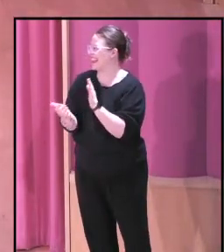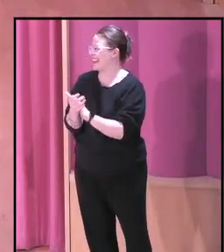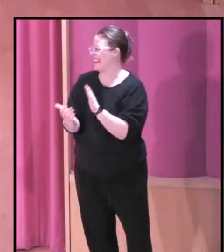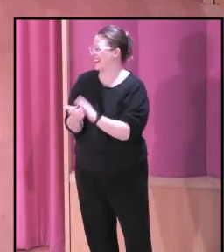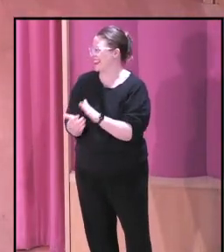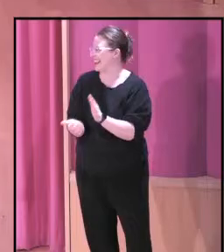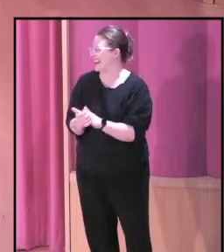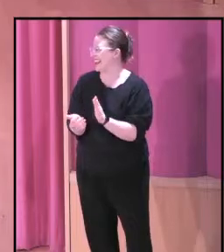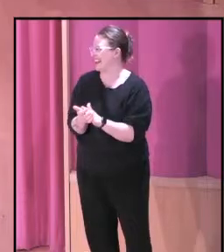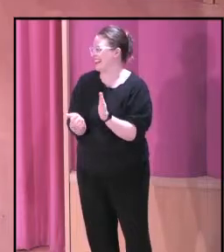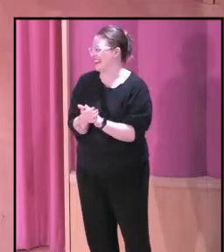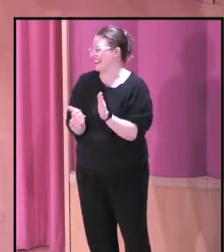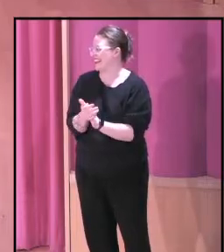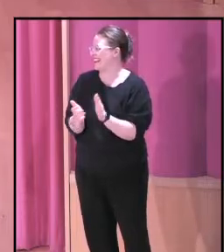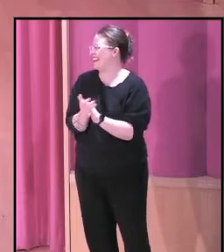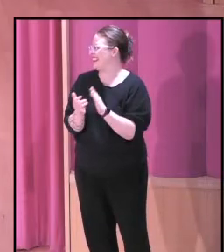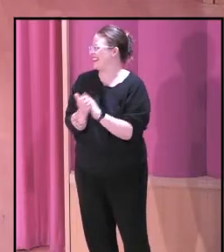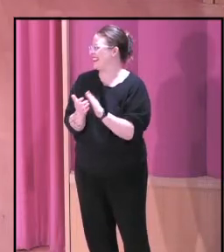Thanks.